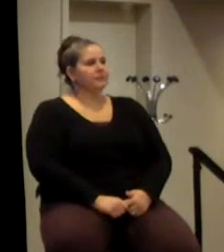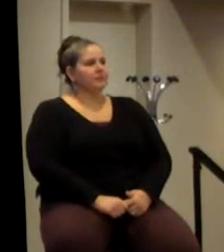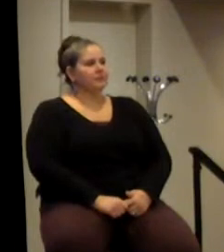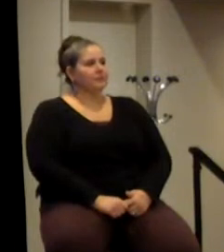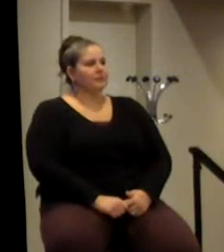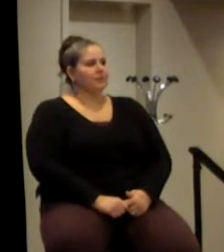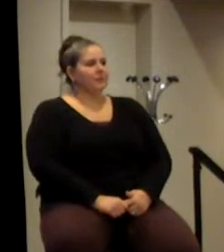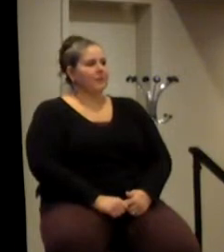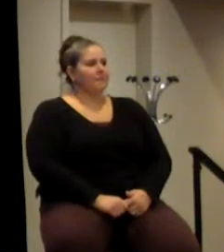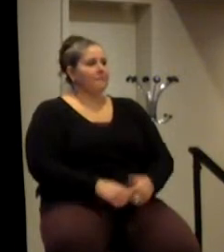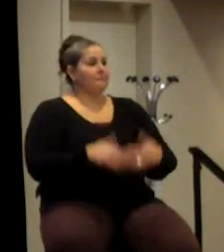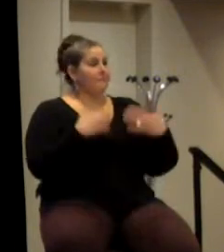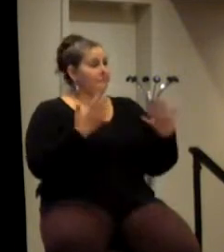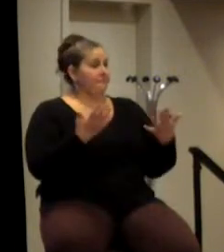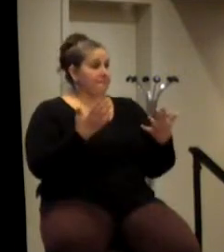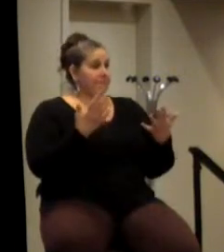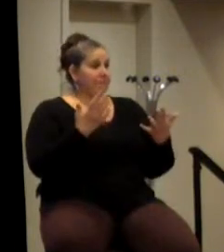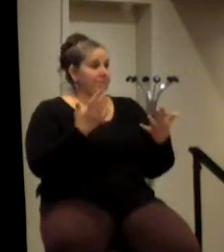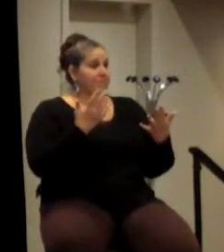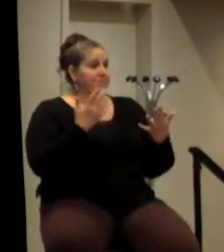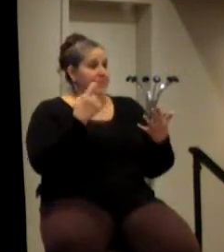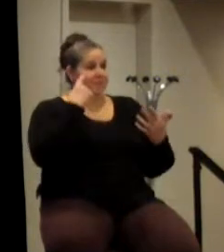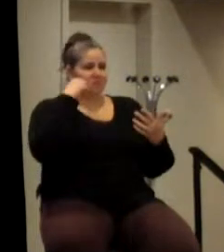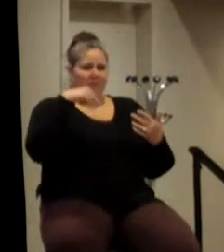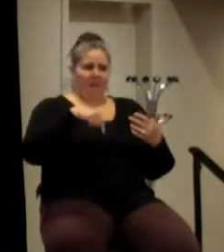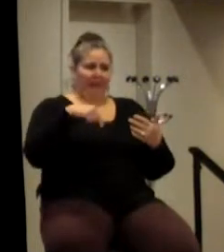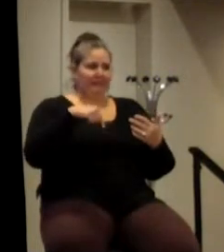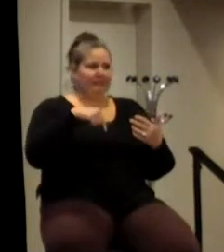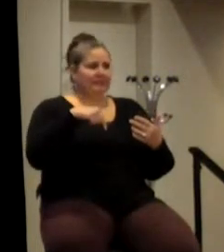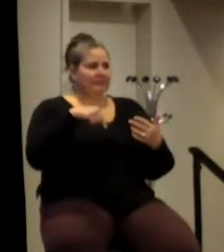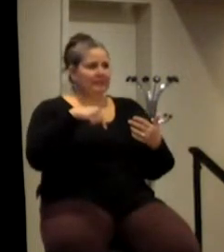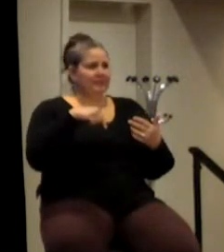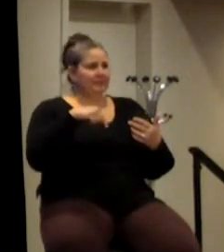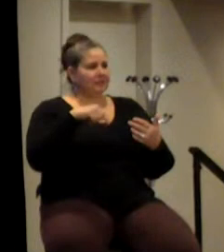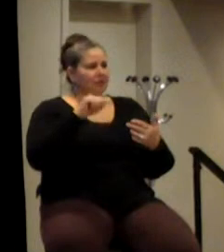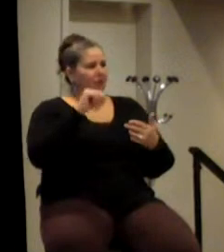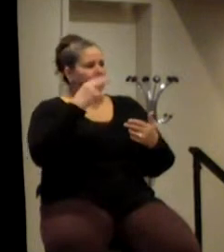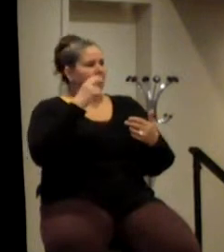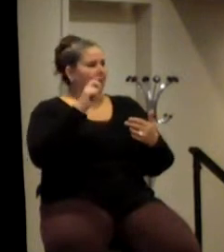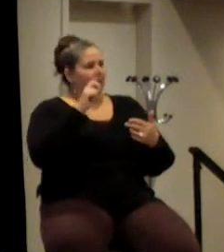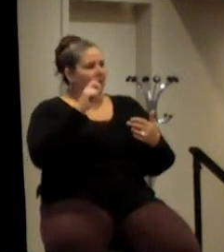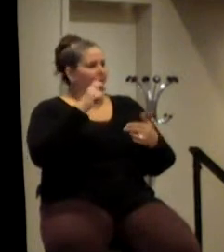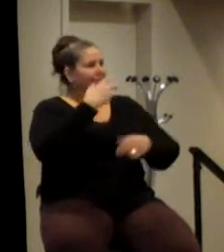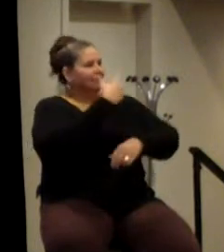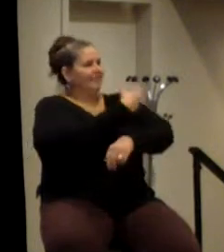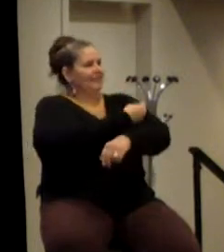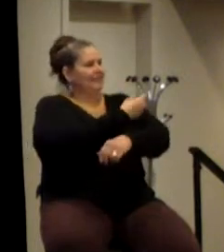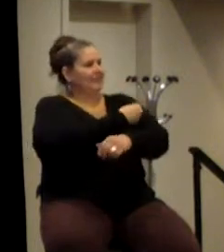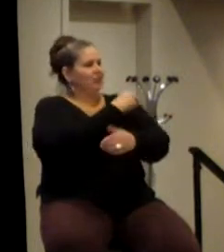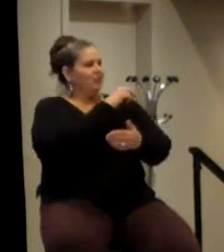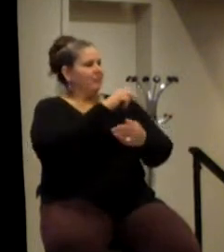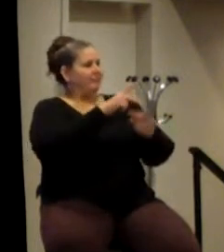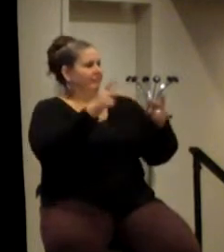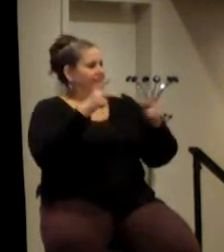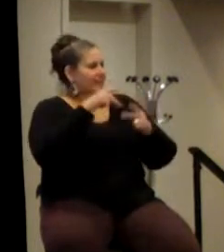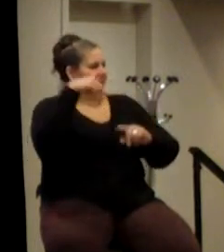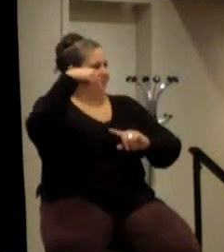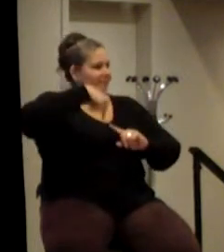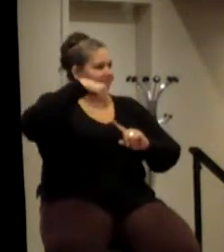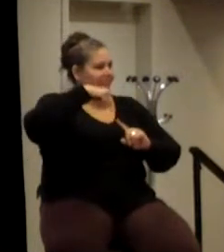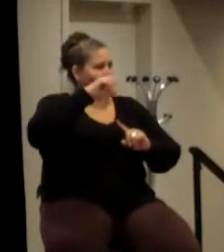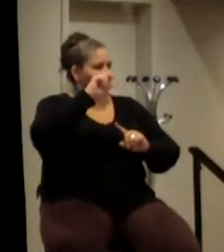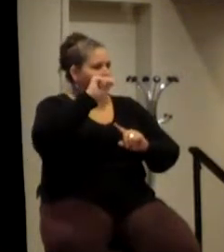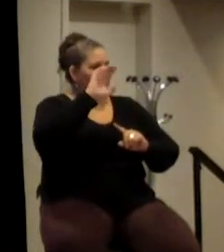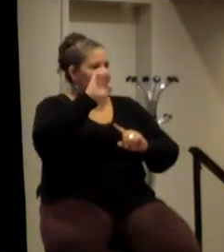vaccination outlet, we brought on and reached out to many part-time nurses.